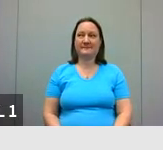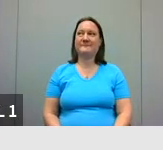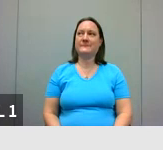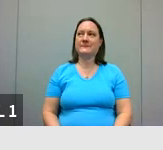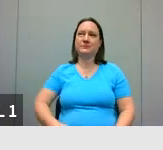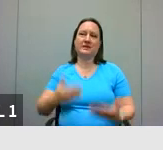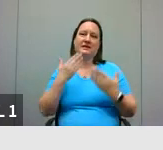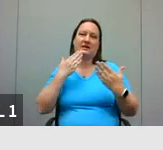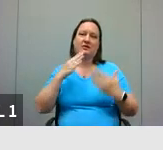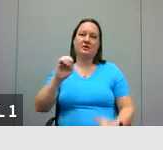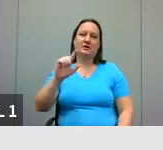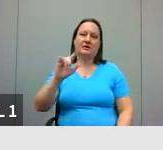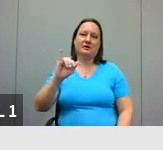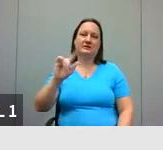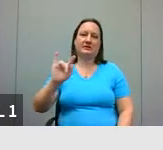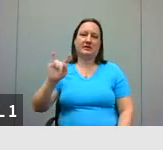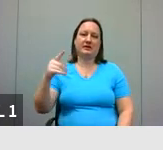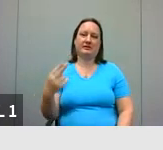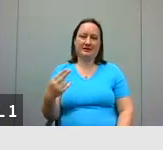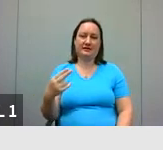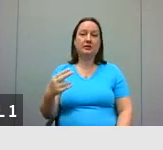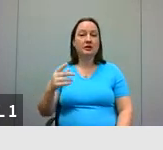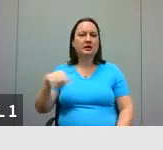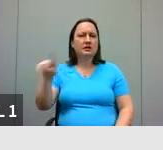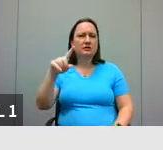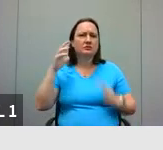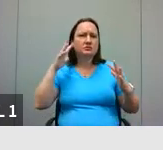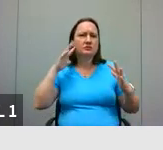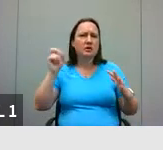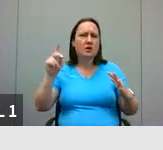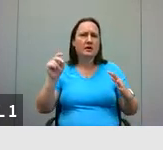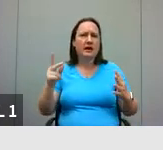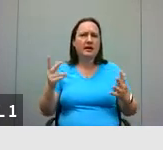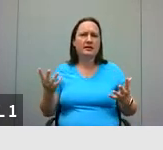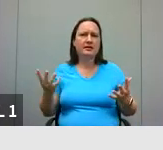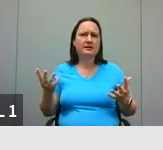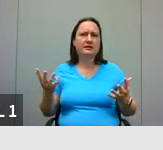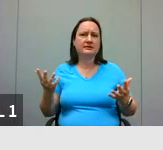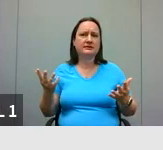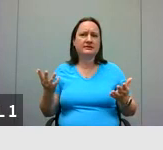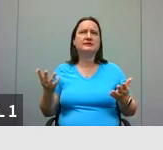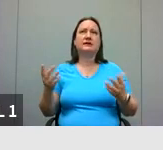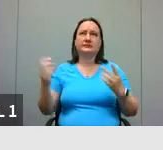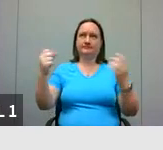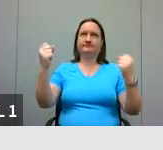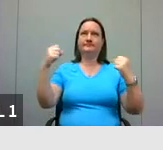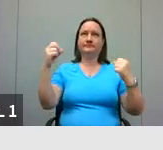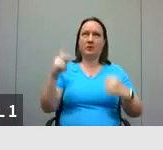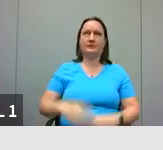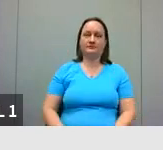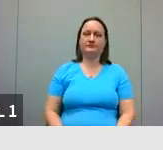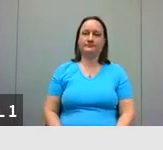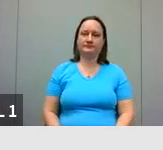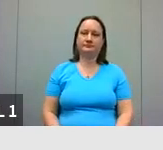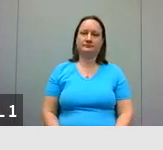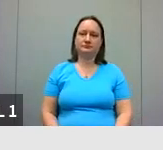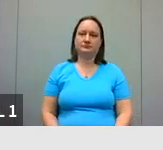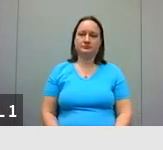Thanks, Elizabeth, for going over that. Is the sound okay for you all? Yes. Yeah? Okay, I just want to make